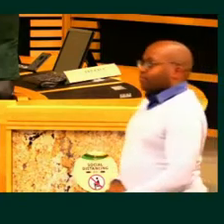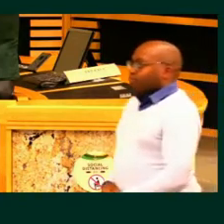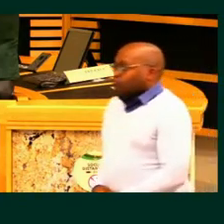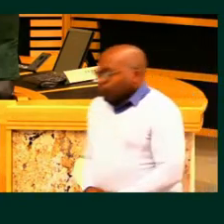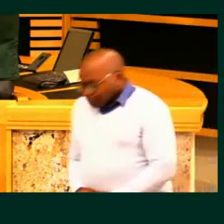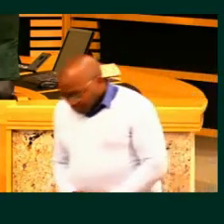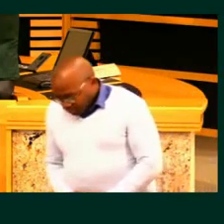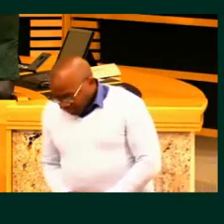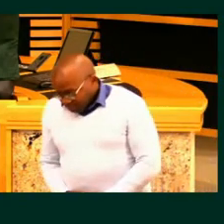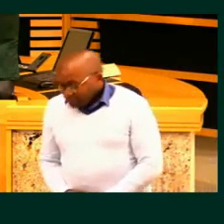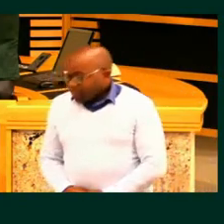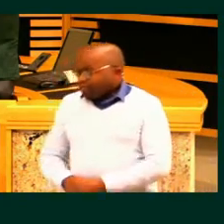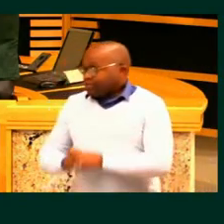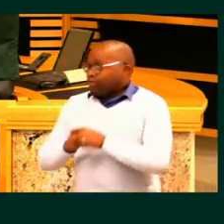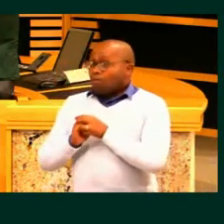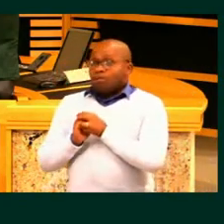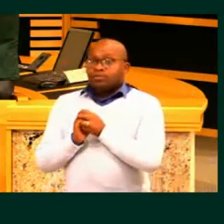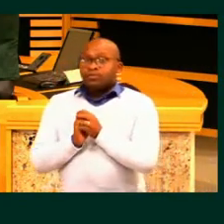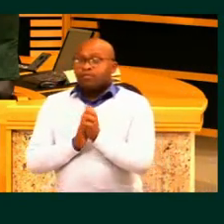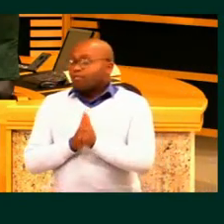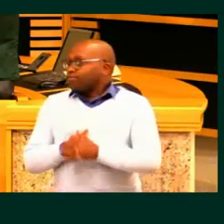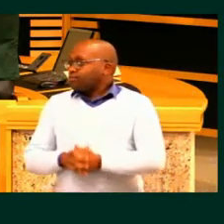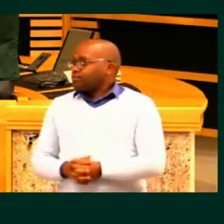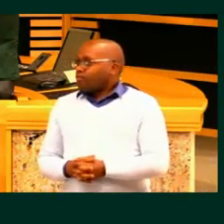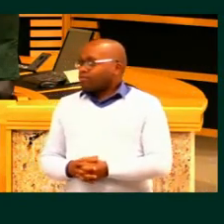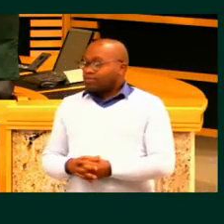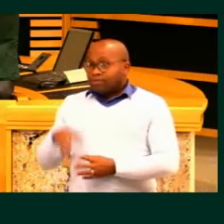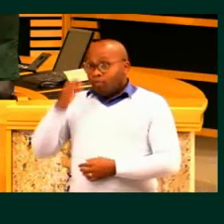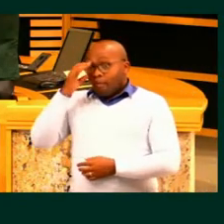debated and happy birthday to